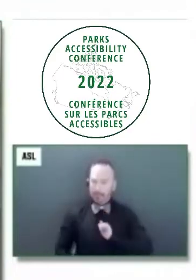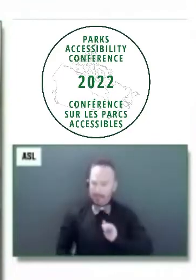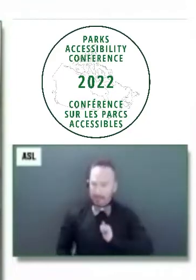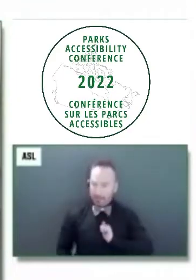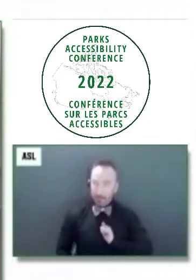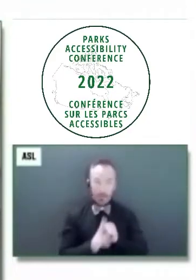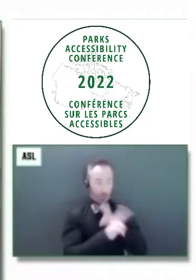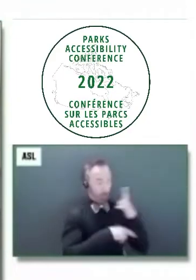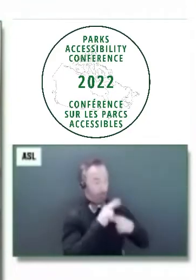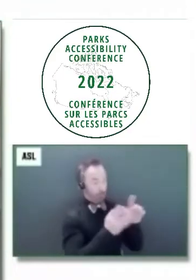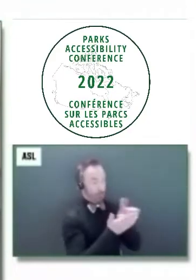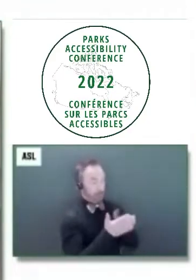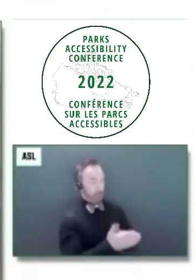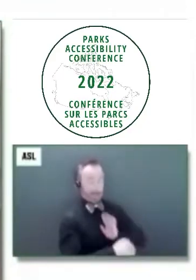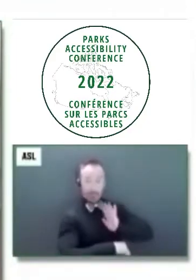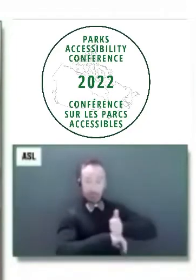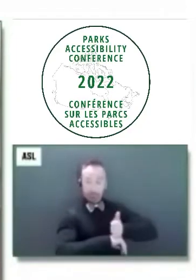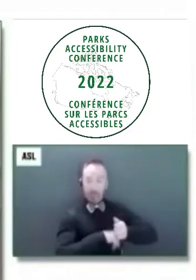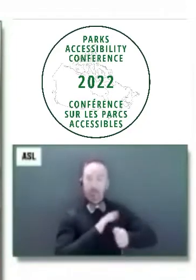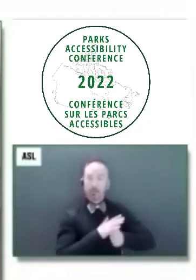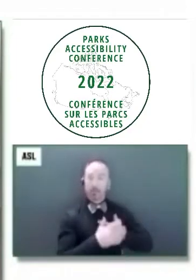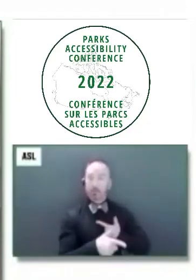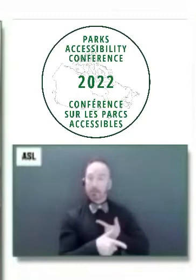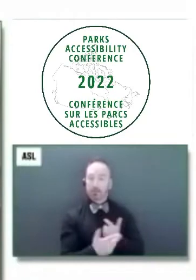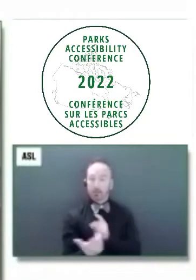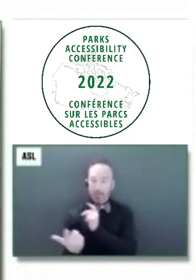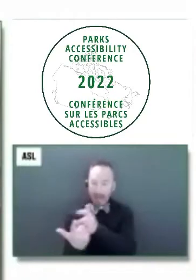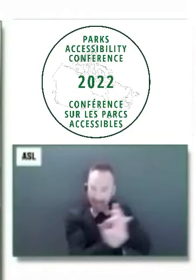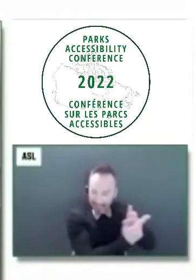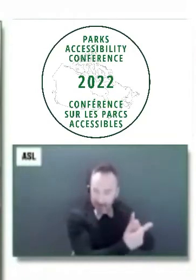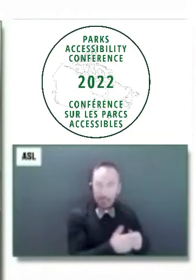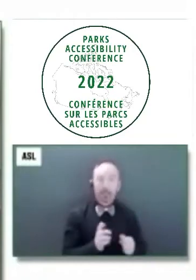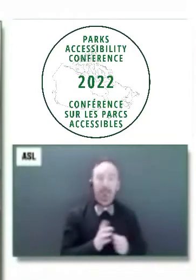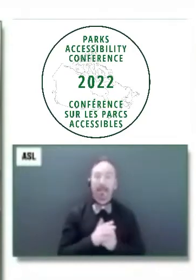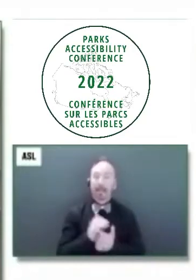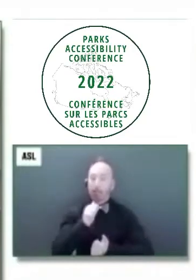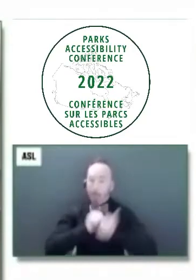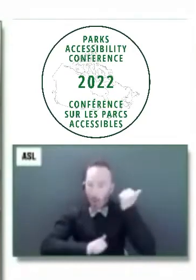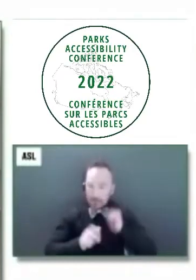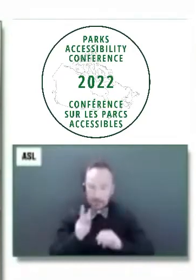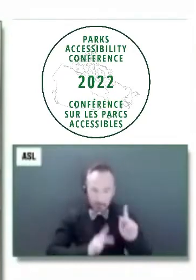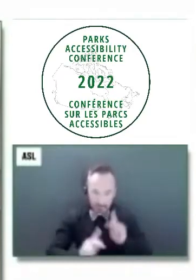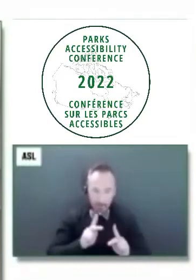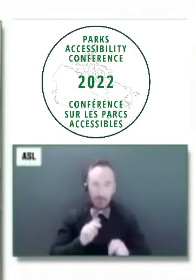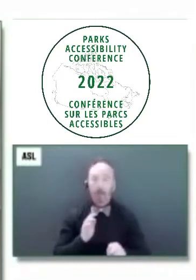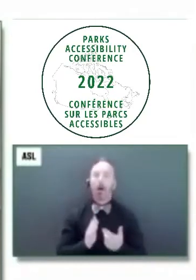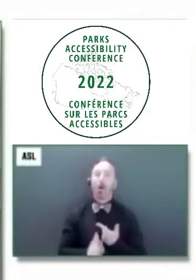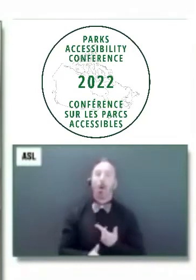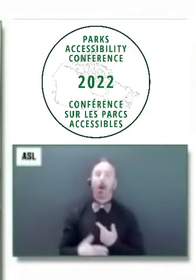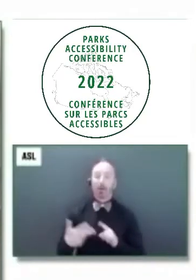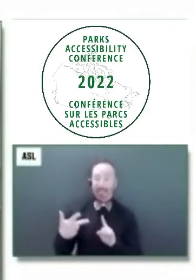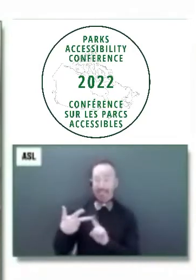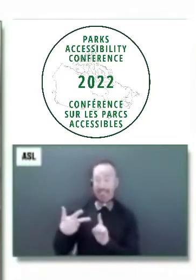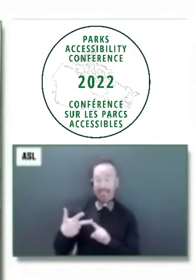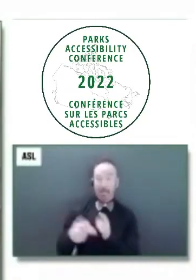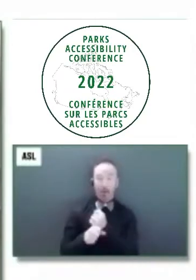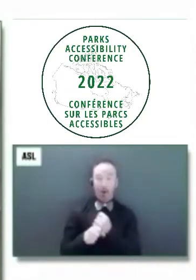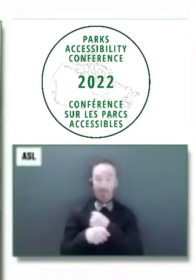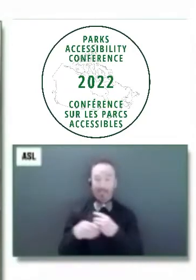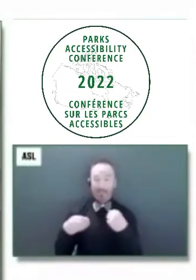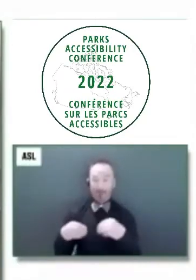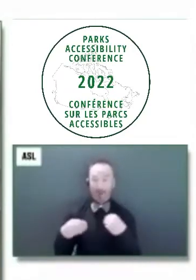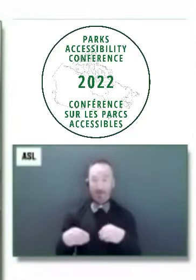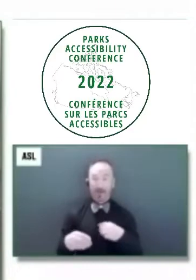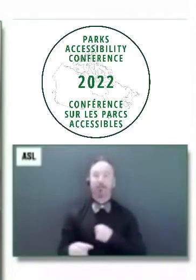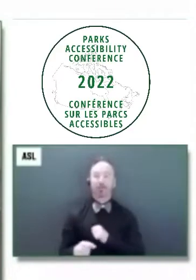implementing solutions that work for the greatest number, the greatest fraction of the time, or what Coffee Shop Number 3 did before the pandemic. This often